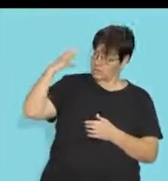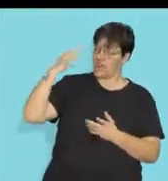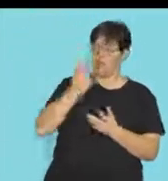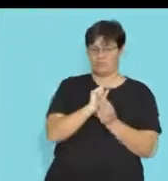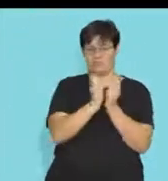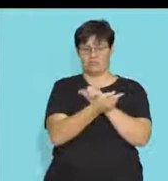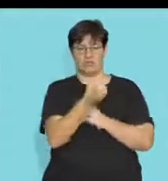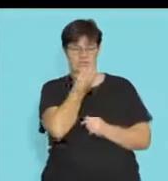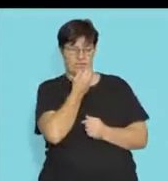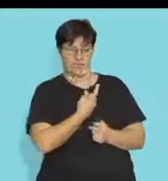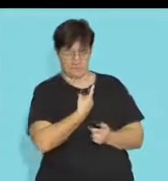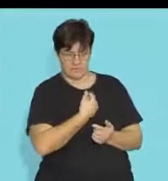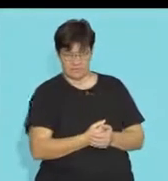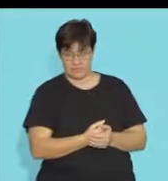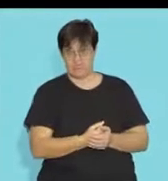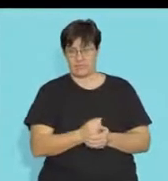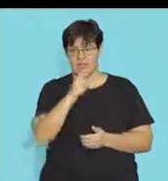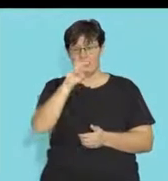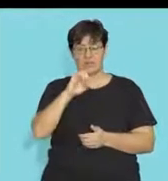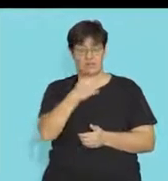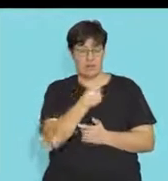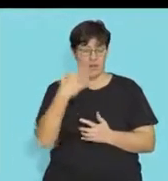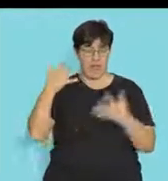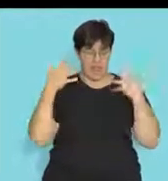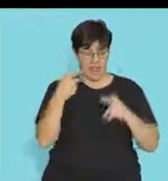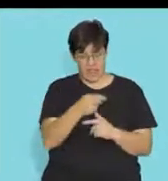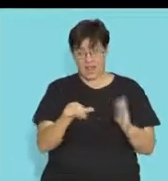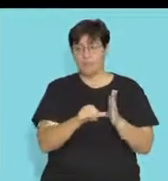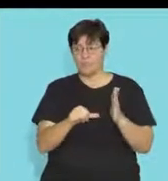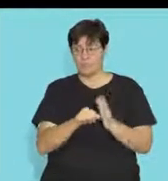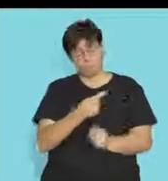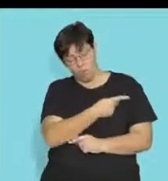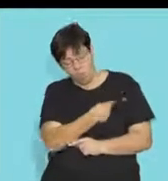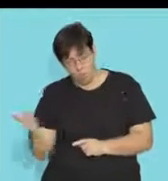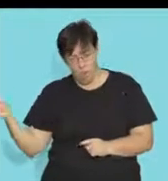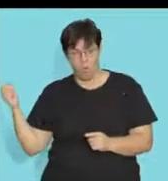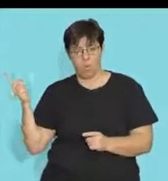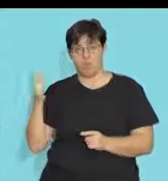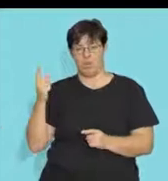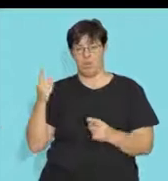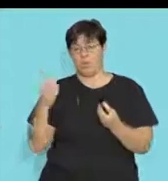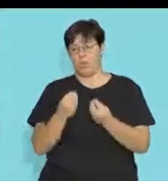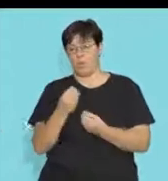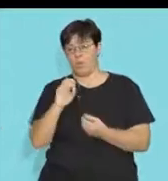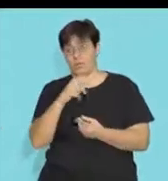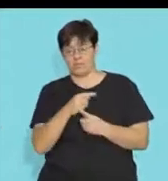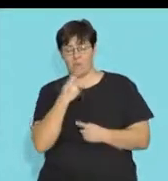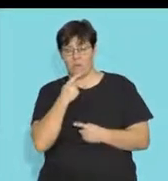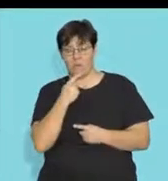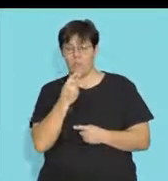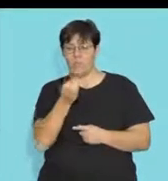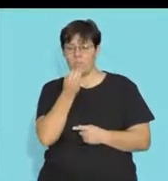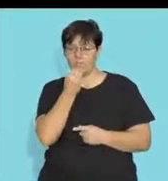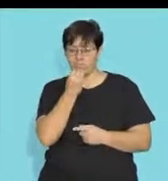of photosynthesis. A substance like nitrogen in the air is important for all organisms in the process of